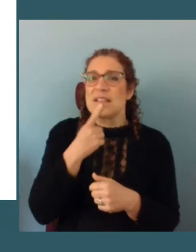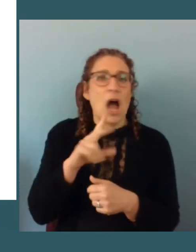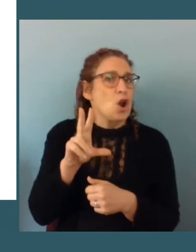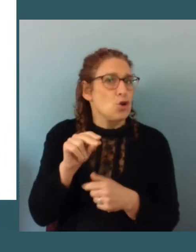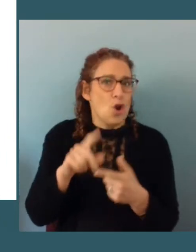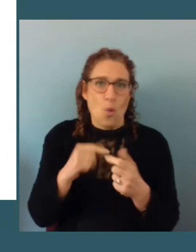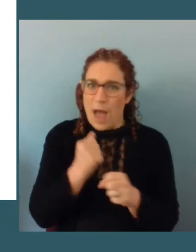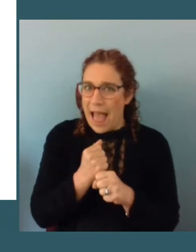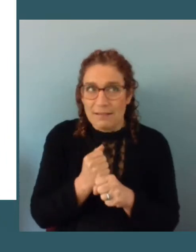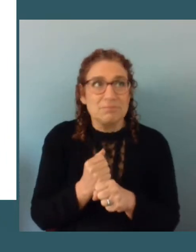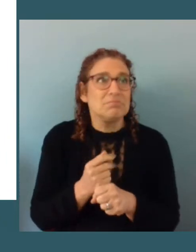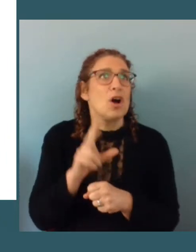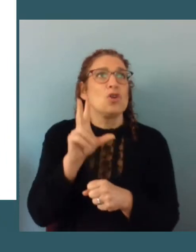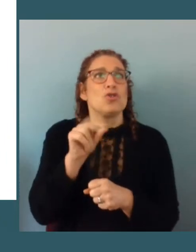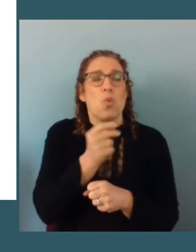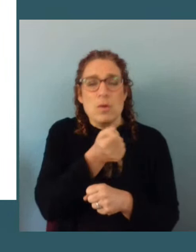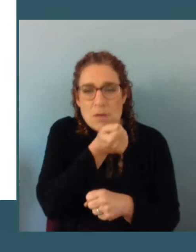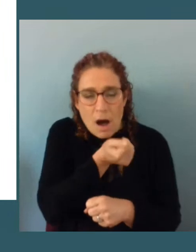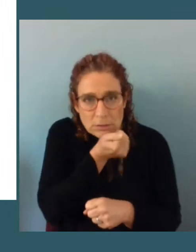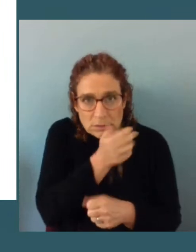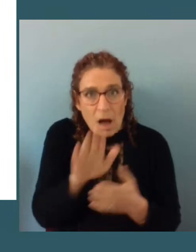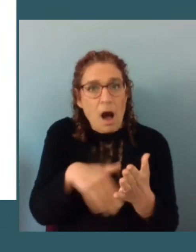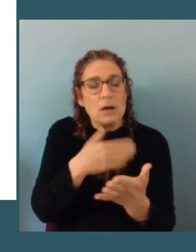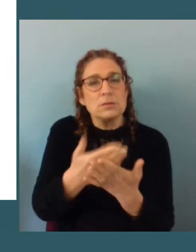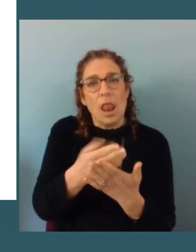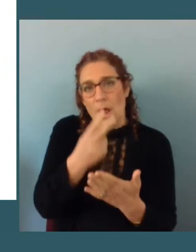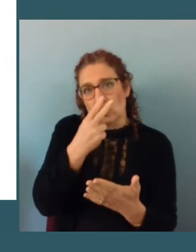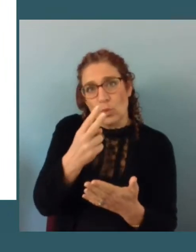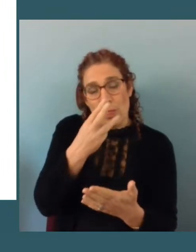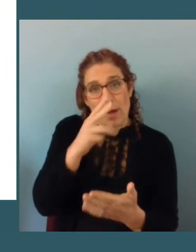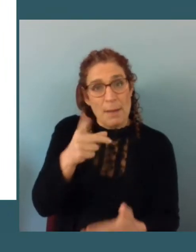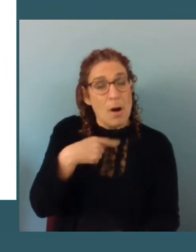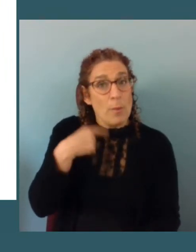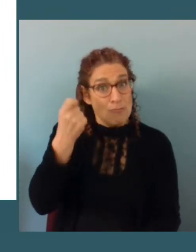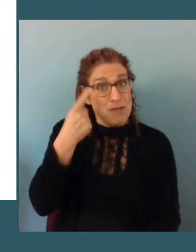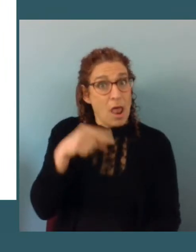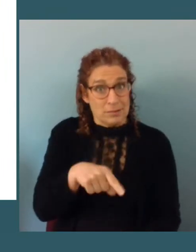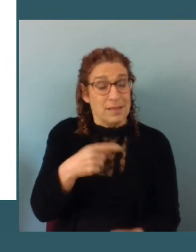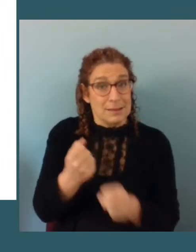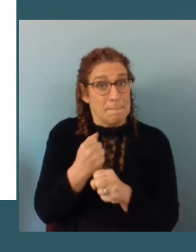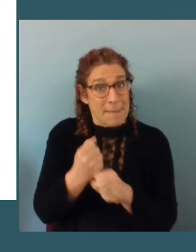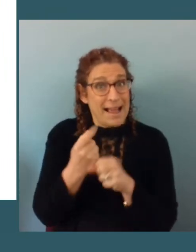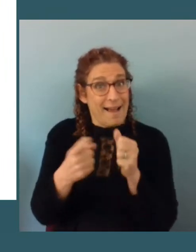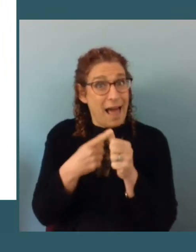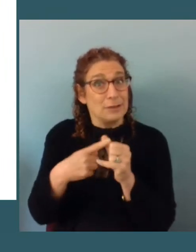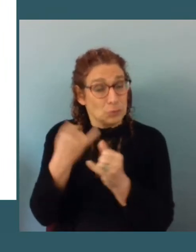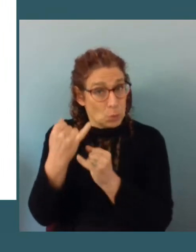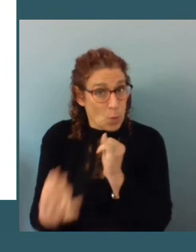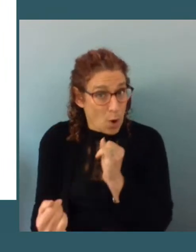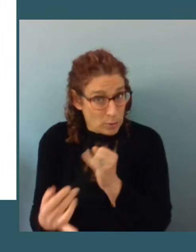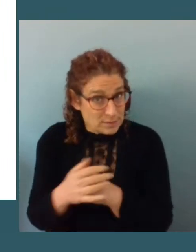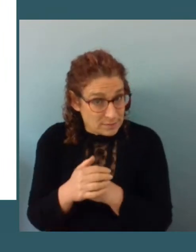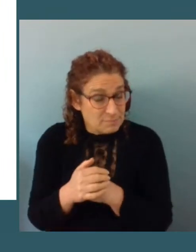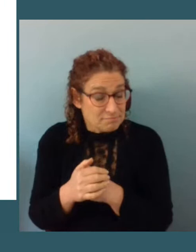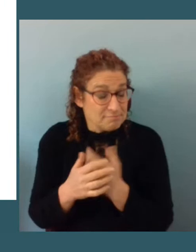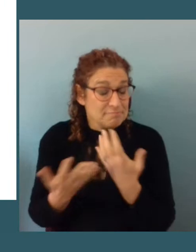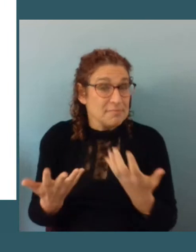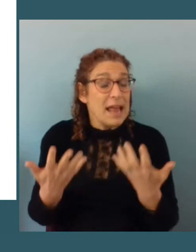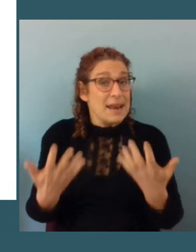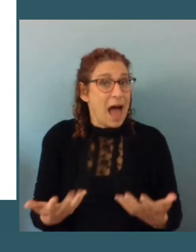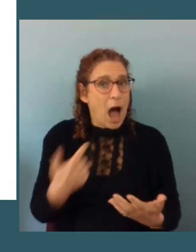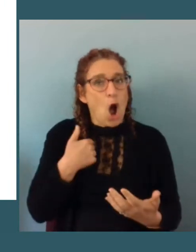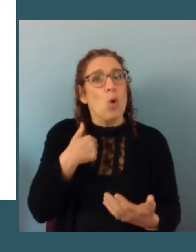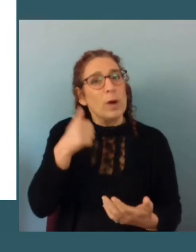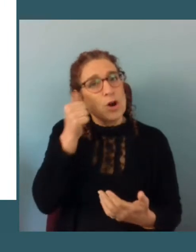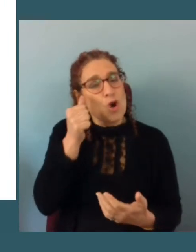actually know that that was helping to cause allergy. And now there's been evidence, as Gary touched on, from the EAT study and the LEAP study, that